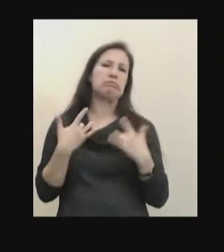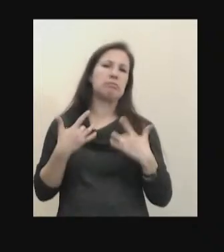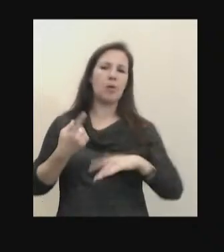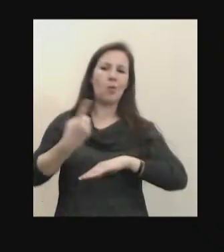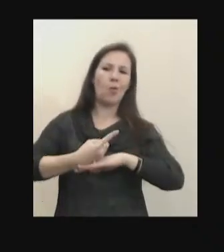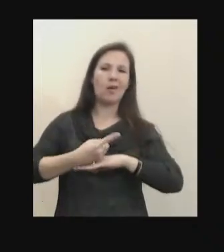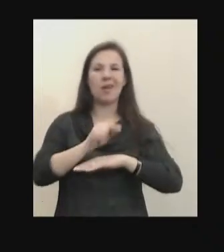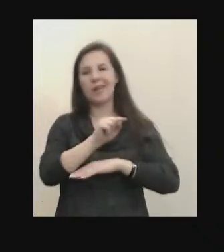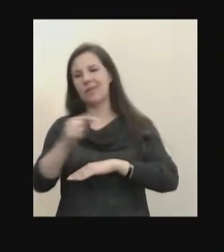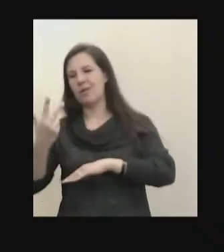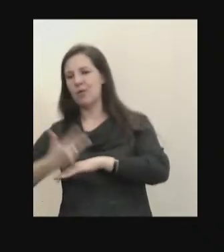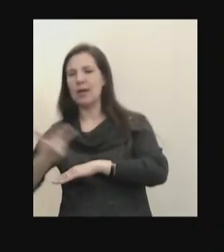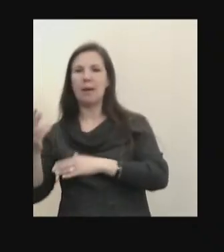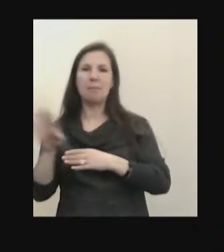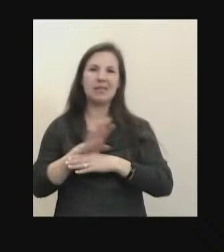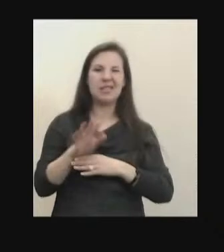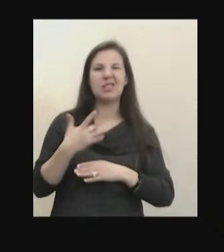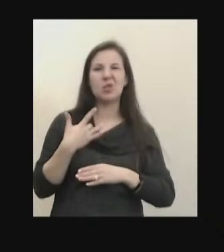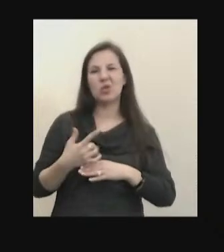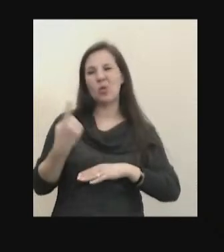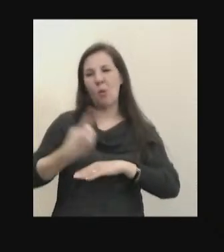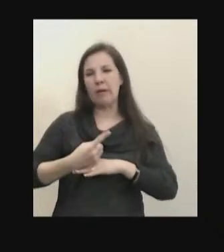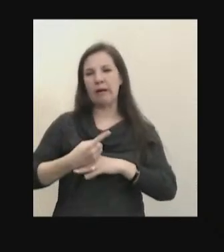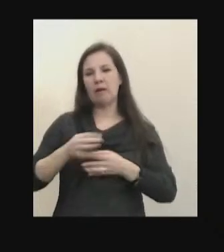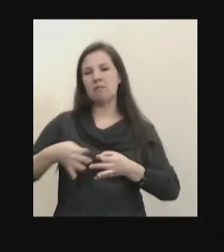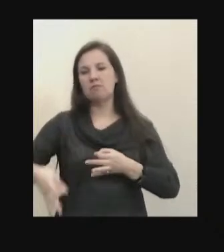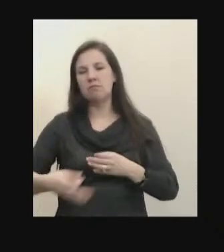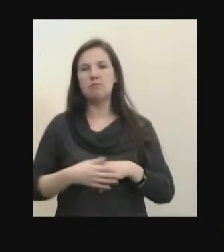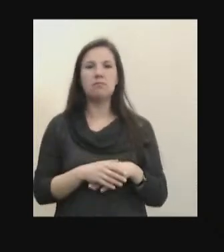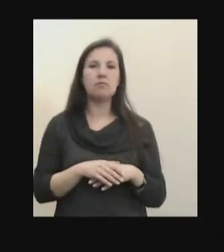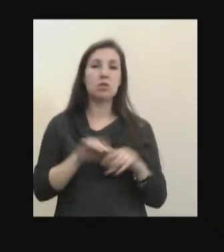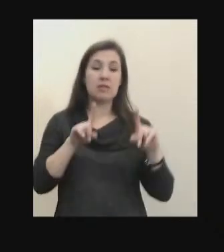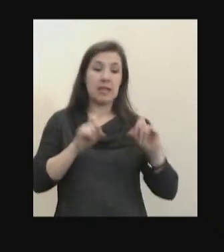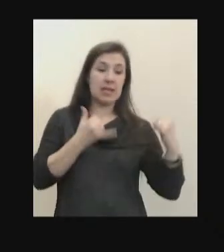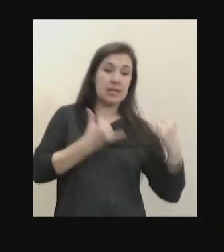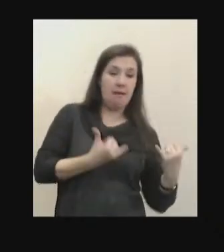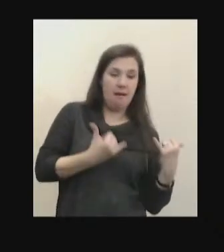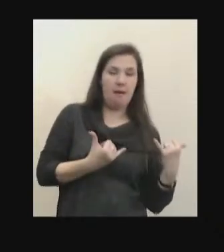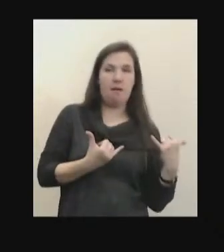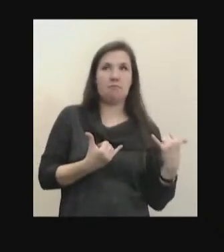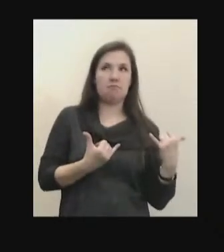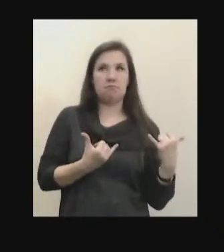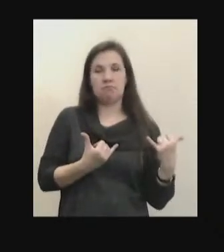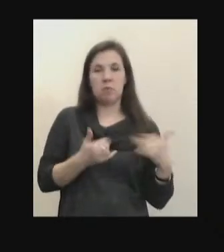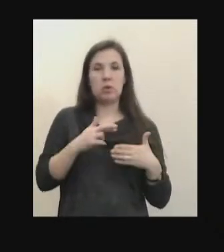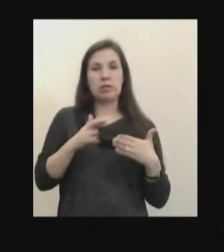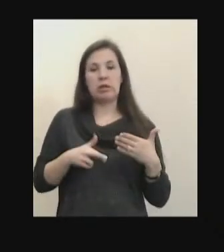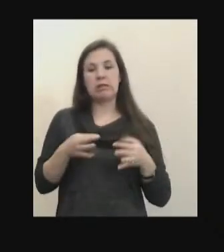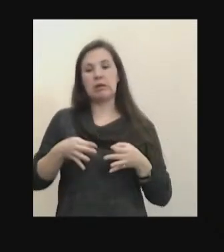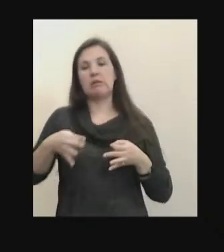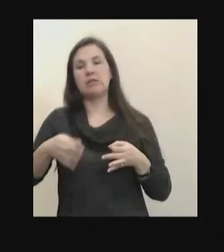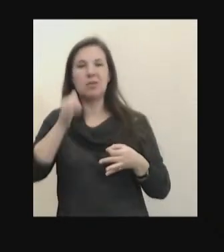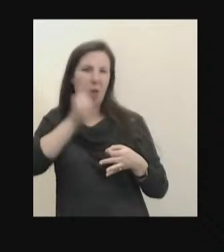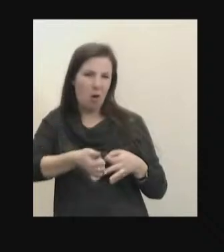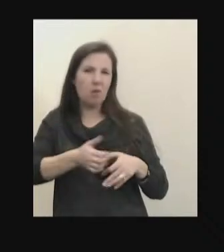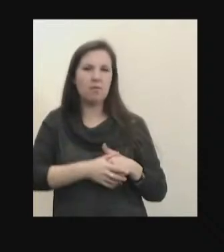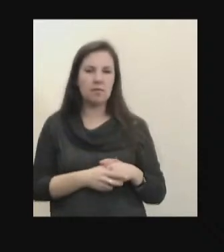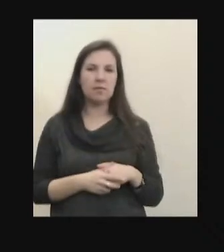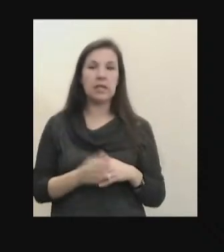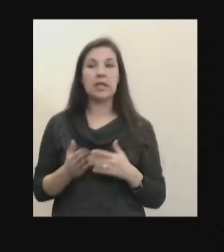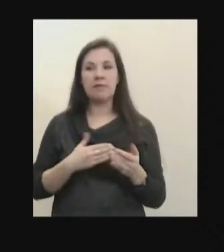running 1 day behind, so if you got a test today, you might get the results actually tomorrow, even if it's